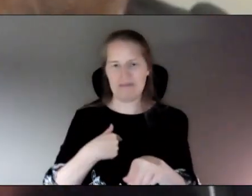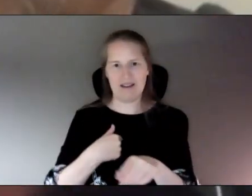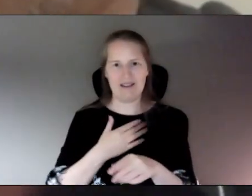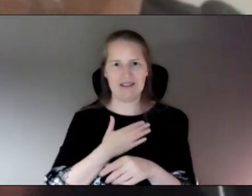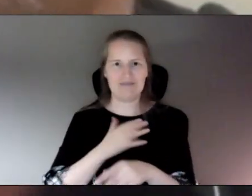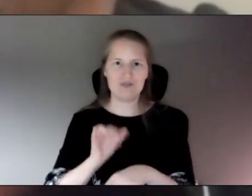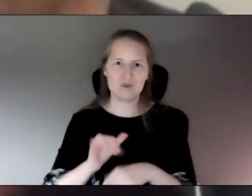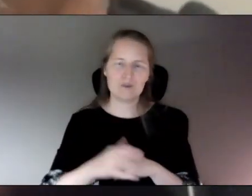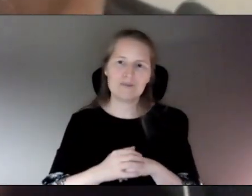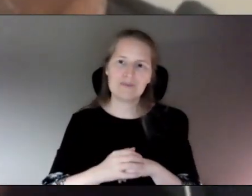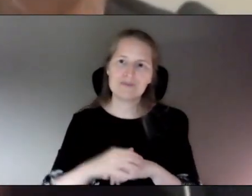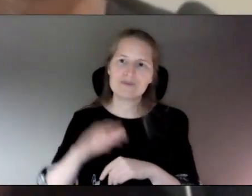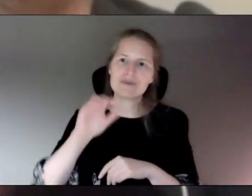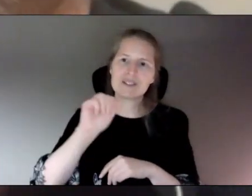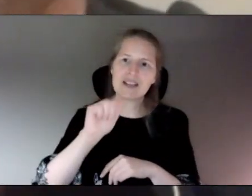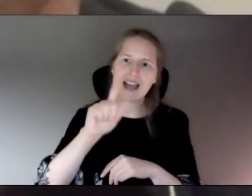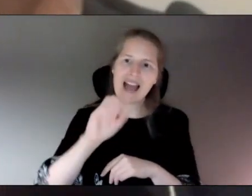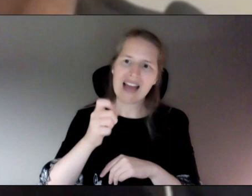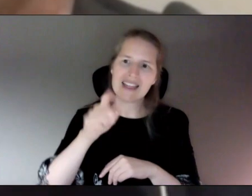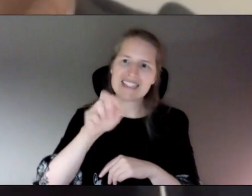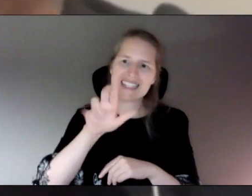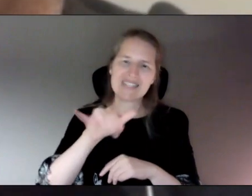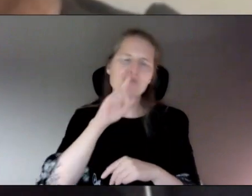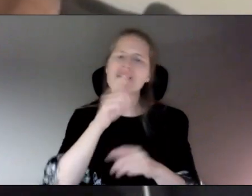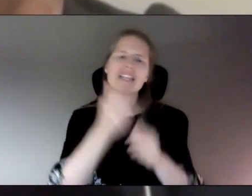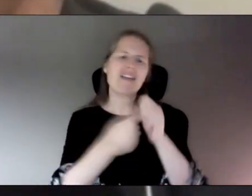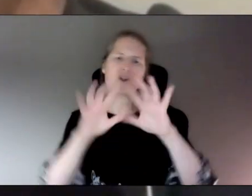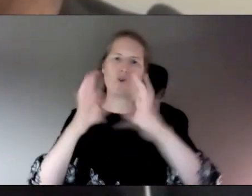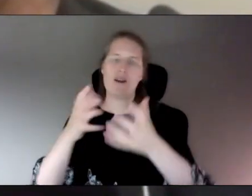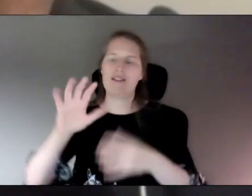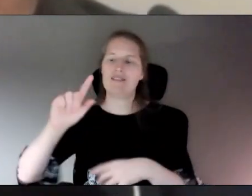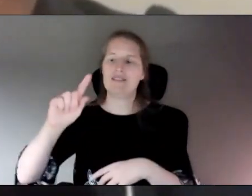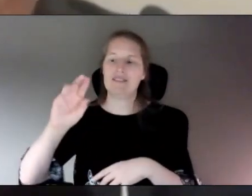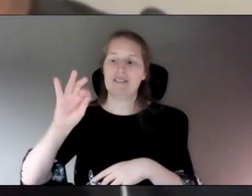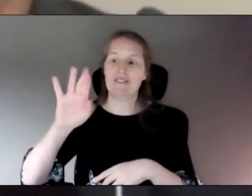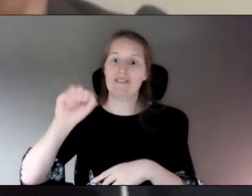Alex, Levy, and everyone at First Stage, this region